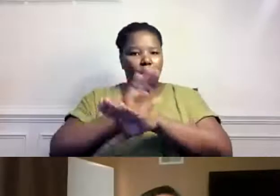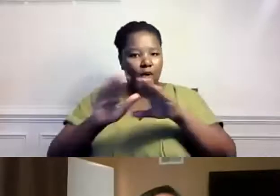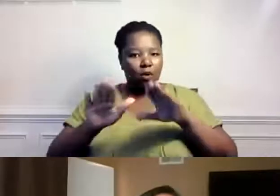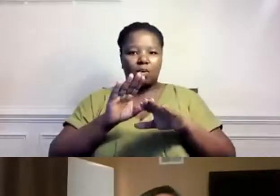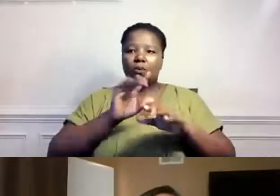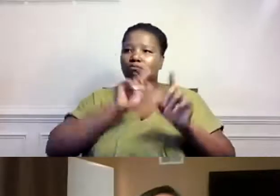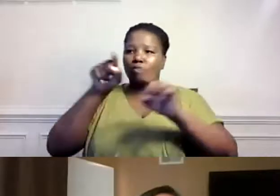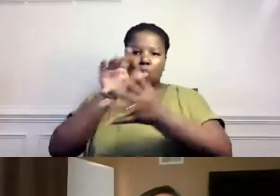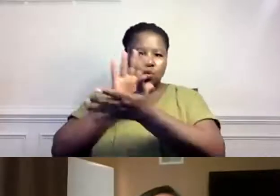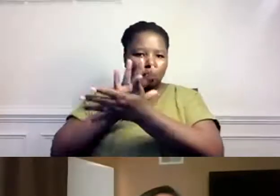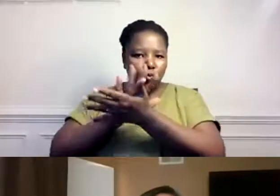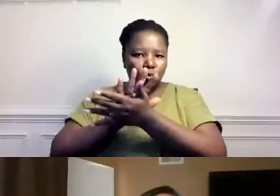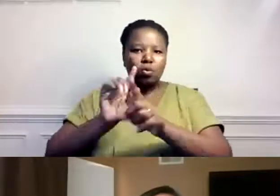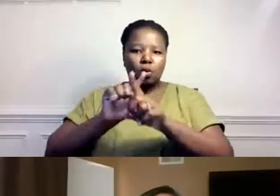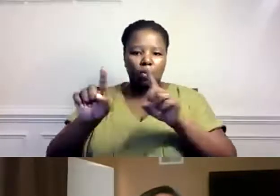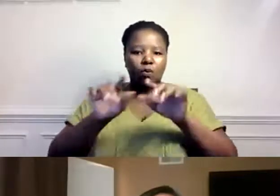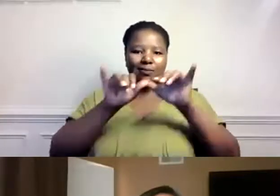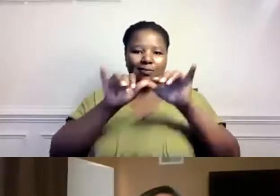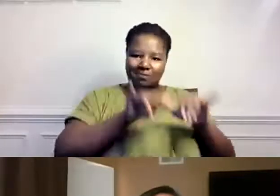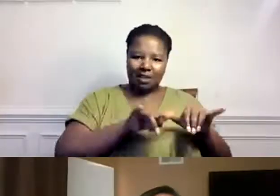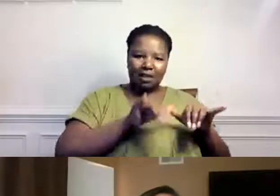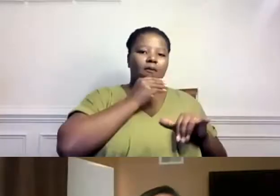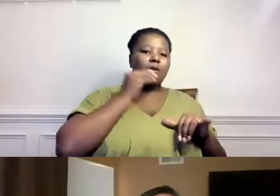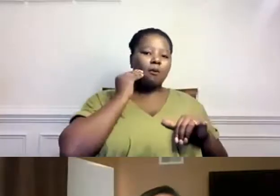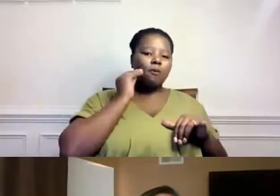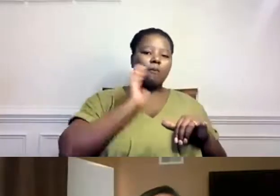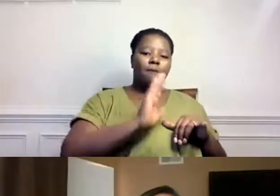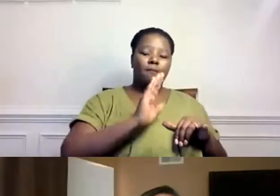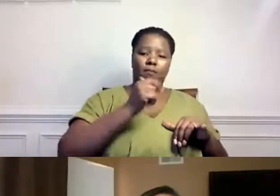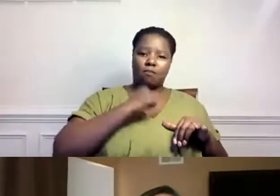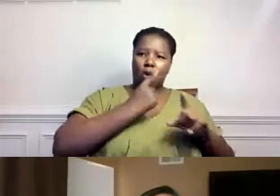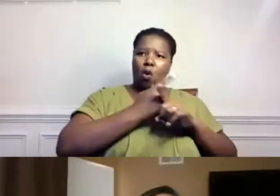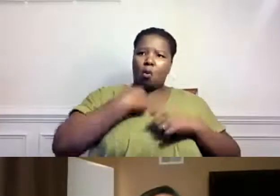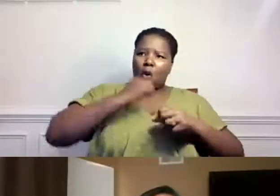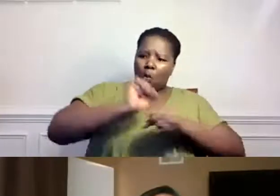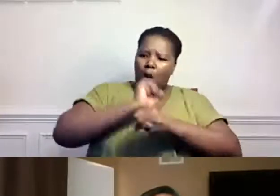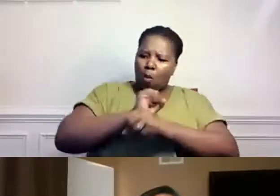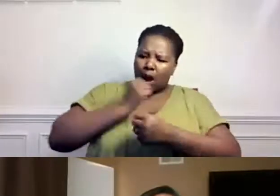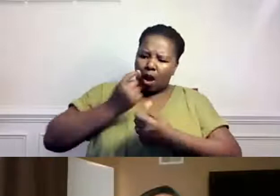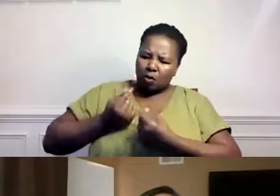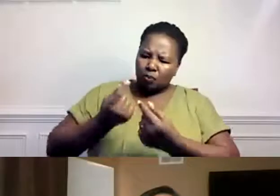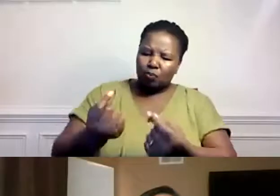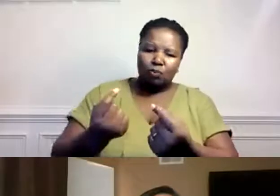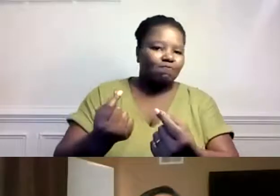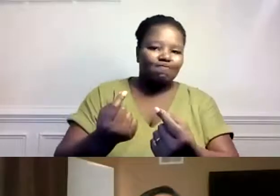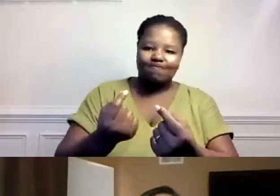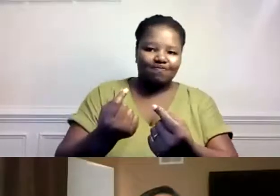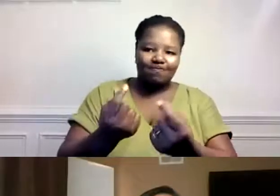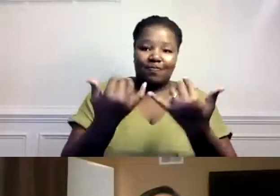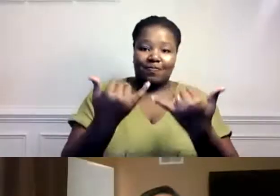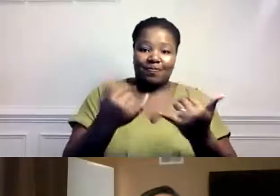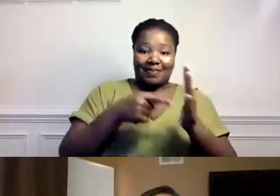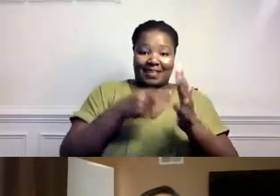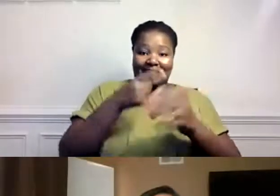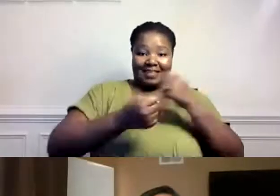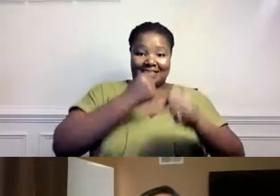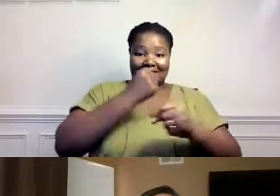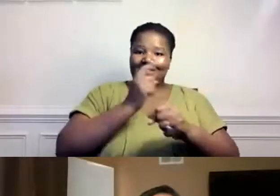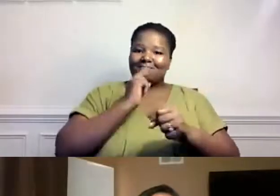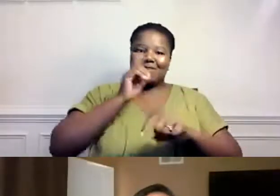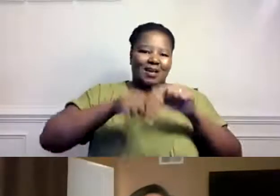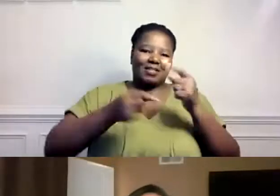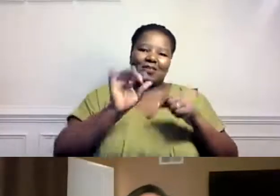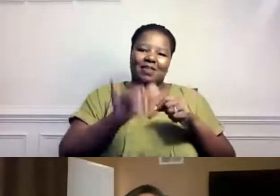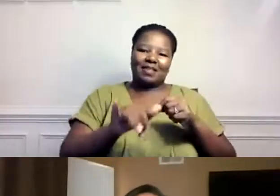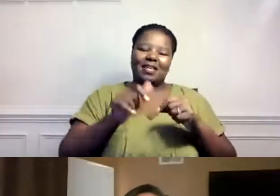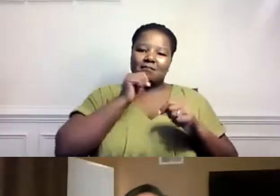school. We're a society that just wants to push through everything. And I think this year has taught us, no, we can't do that. We need